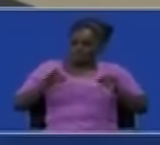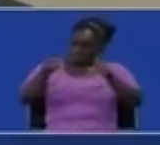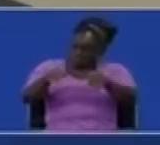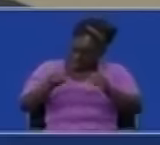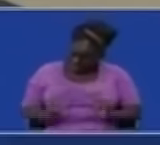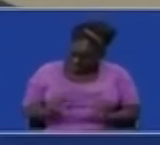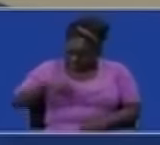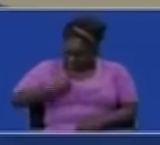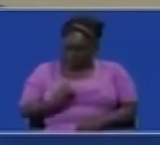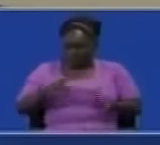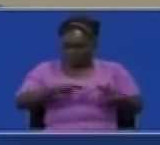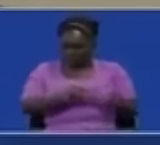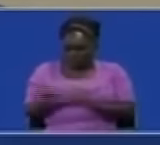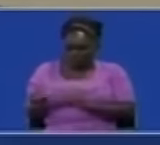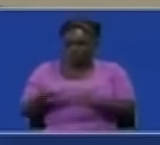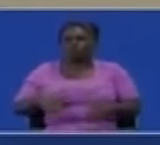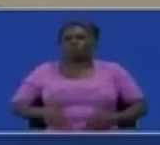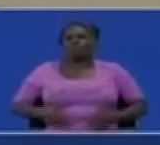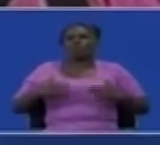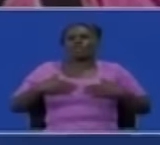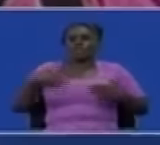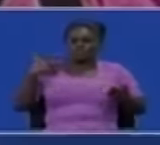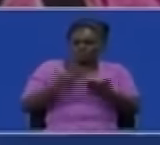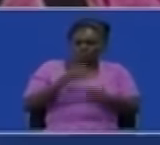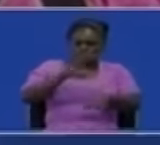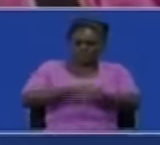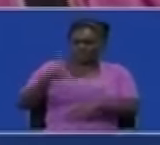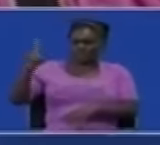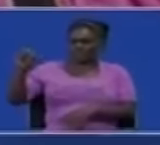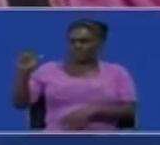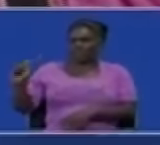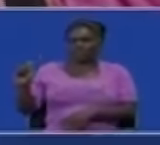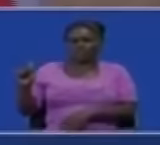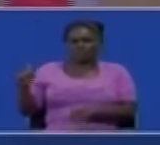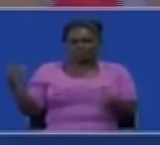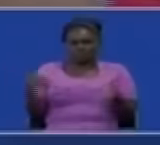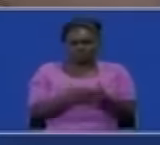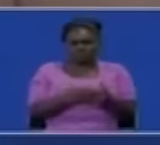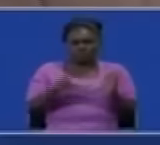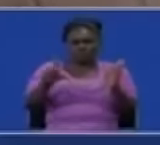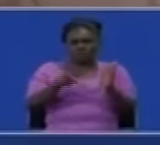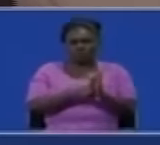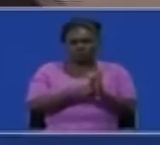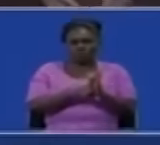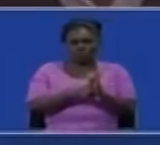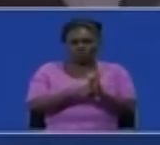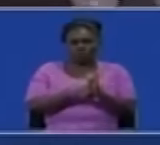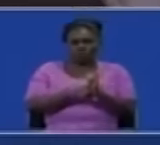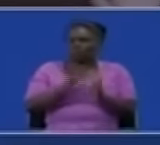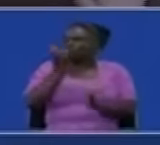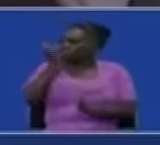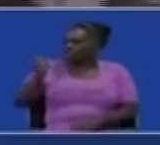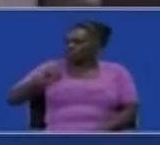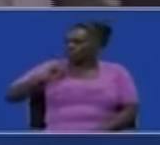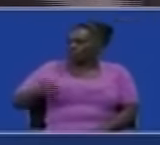To, I will exhume the body until I get the samples. He says the family is prohibited by law to disregard court orders and will